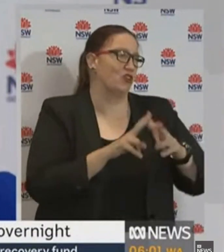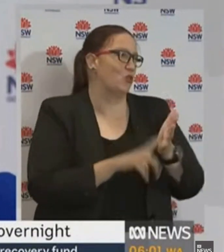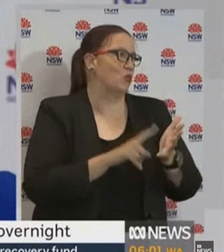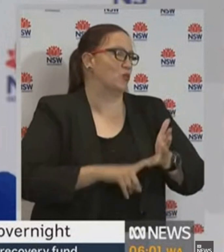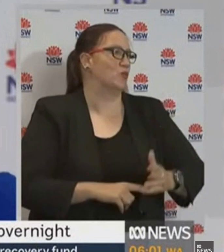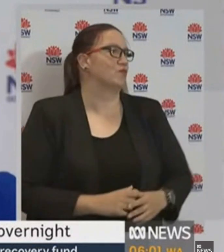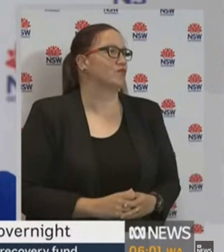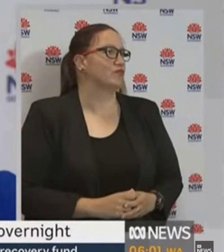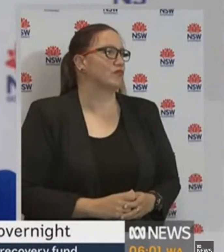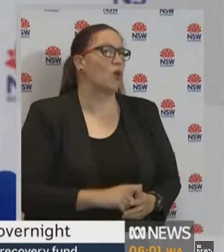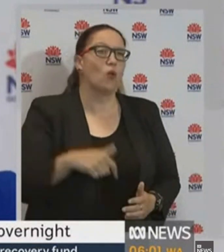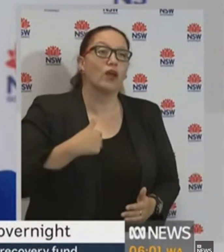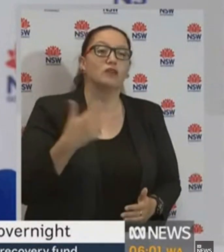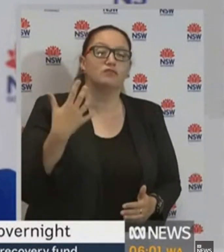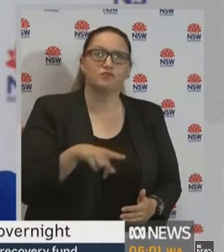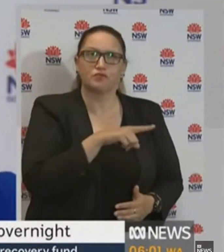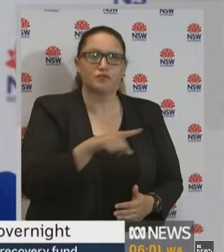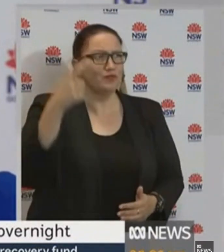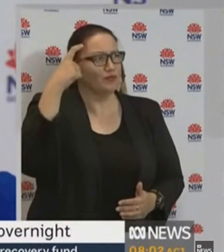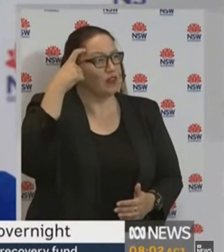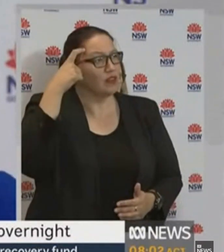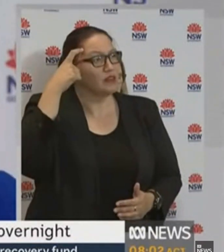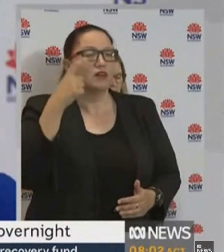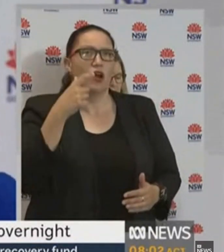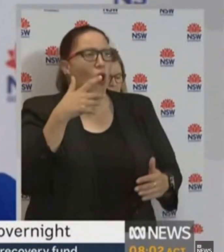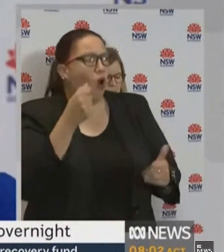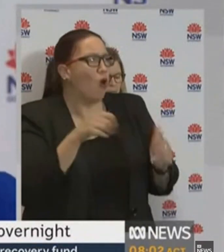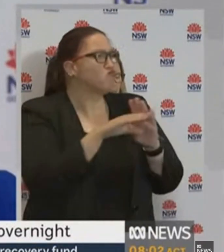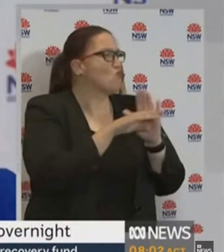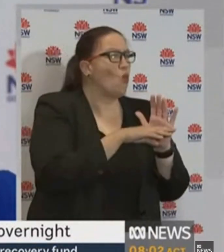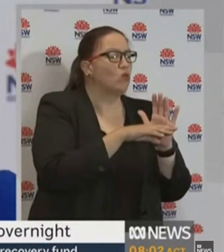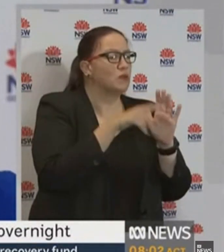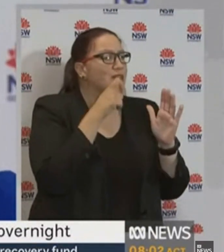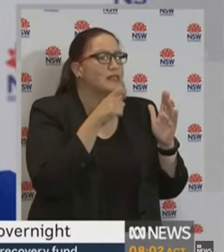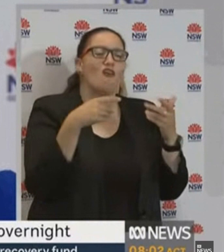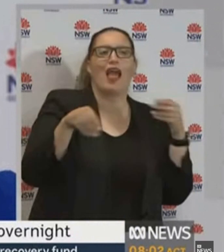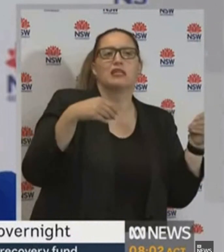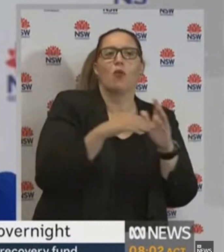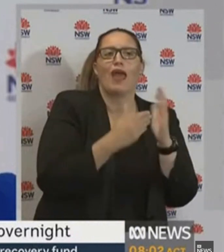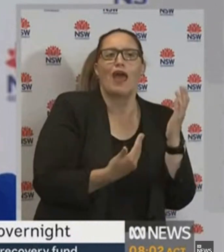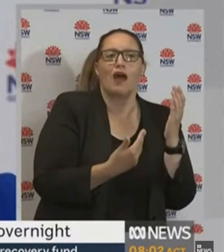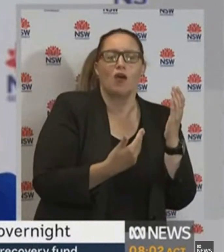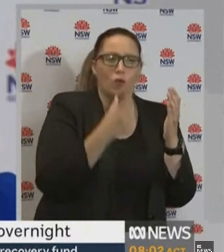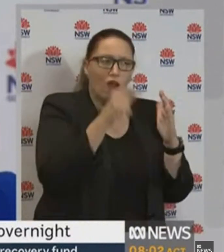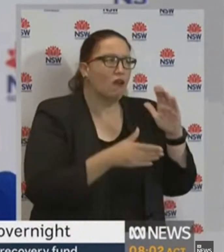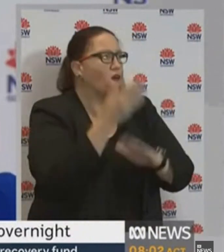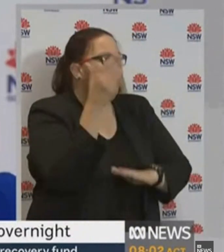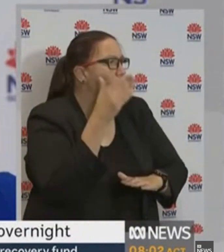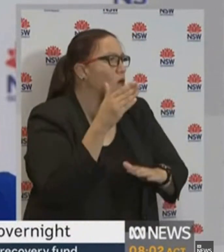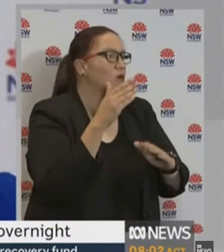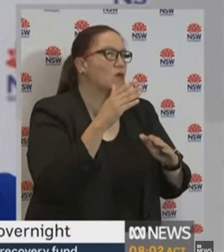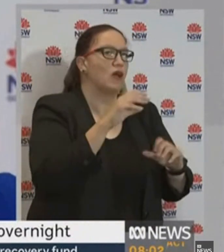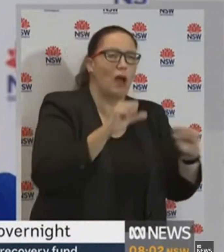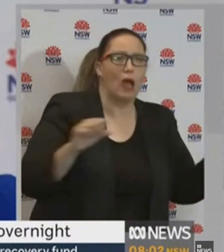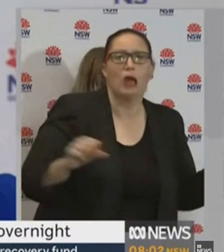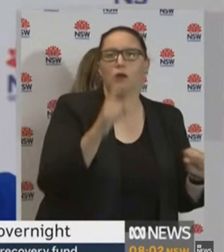are coming forward and getting tested, that all of us are remaining vigilant and none of us are becoming complacent. And Dr. Kerry Chant will